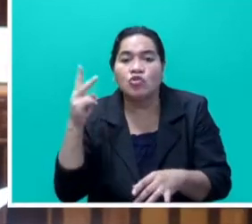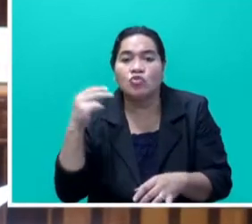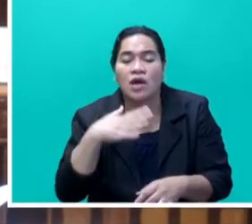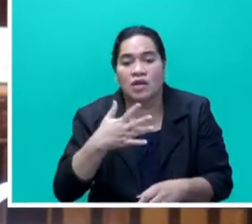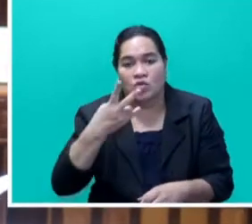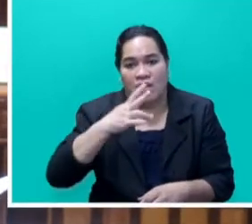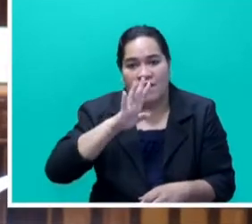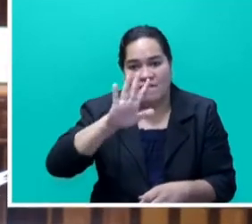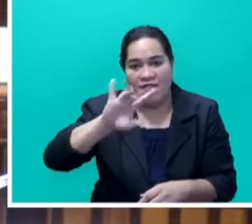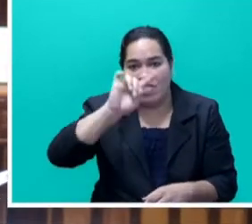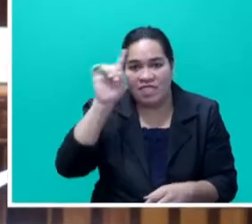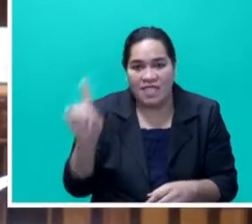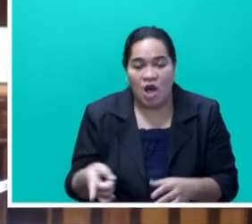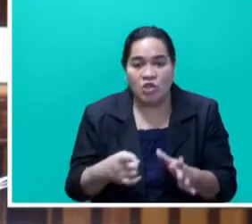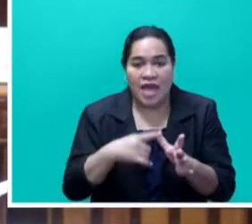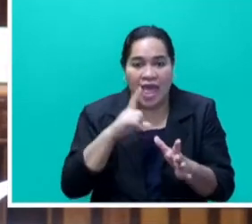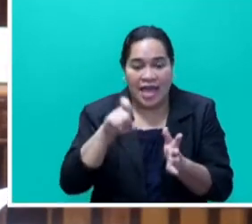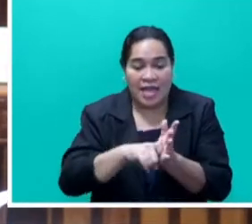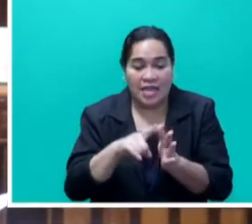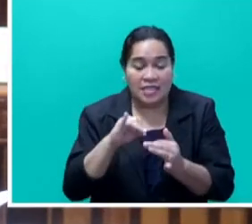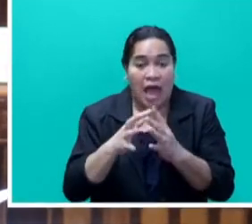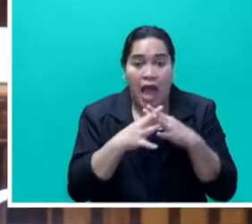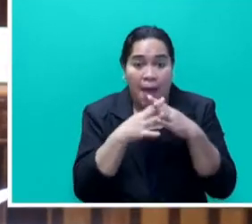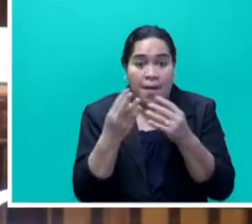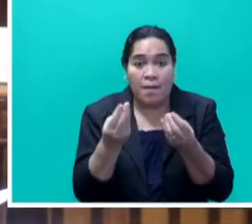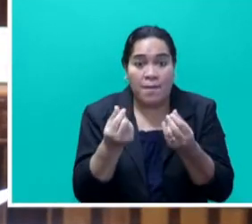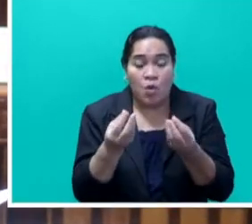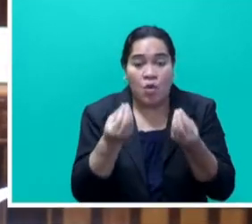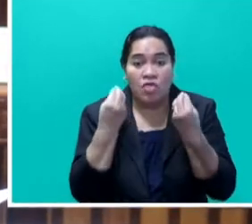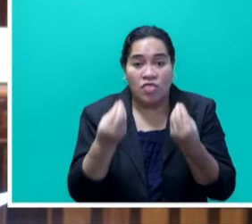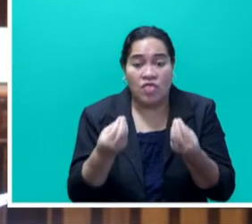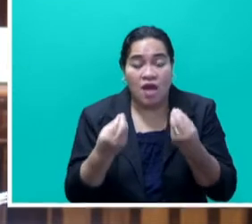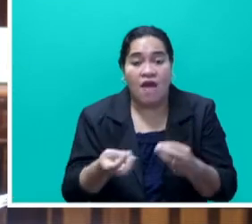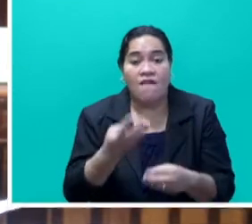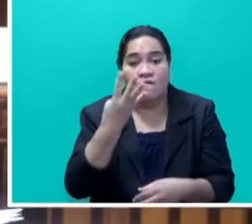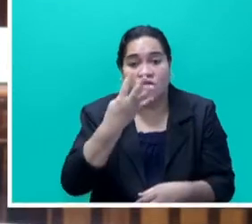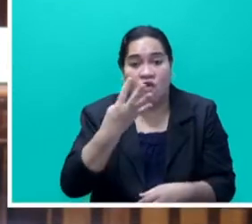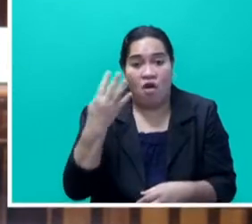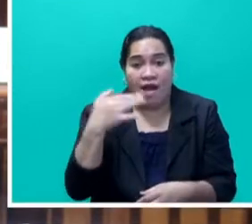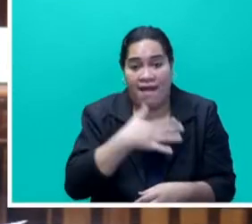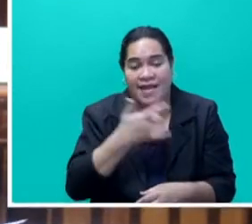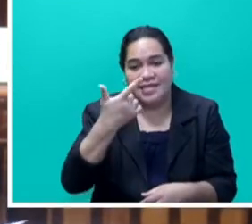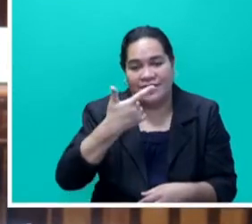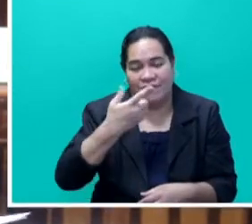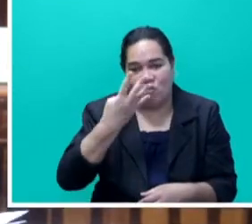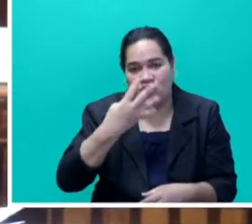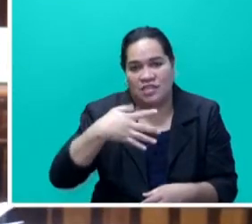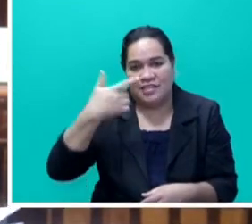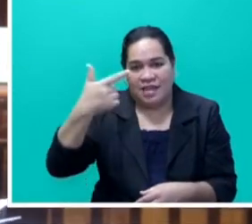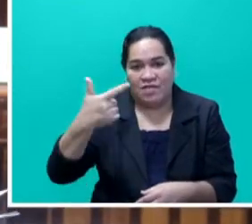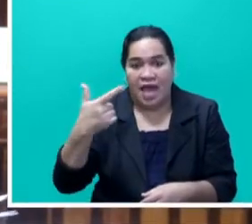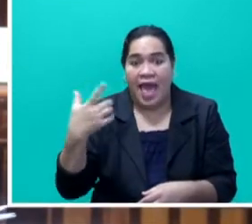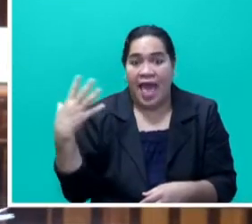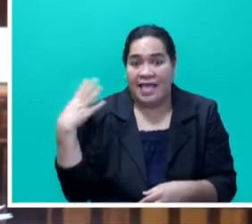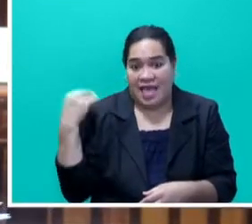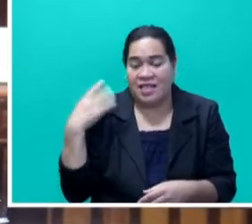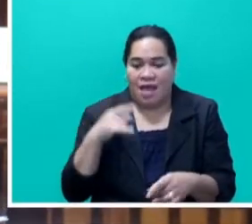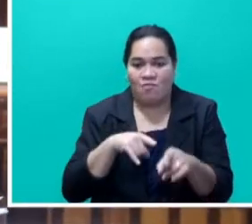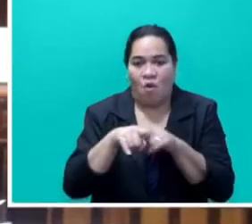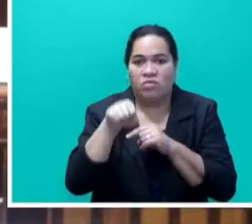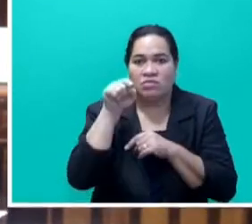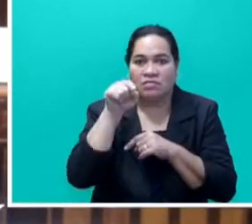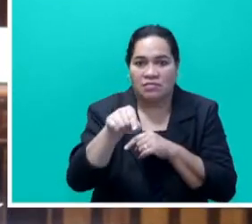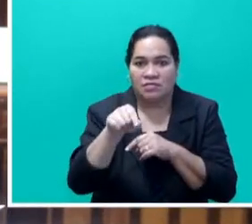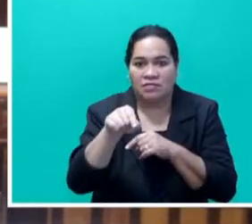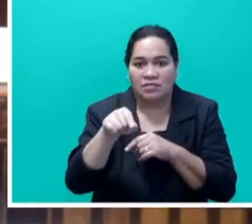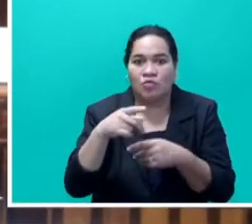225,000 acres with a total value of US $437 million. Canada is a major industrial hemp producing country with a total